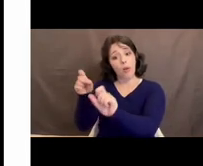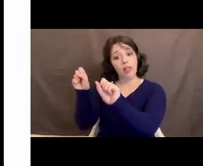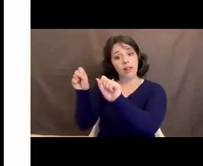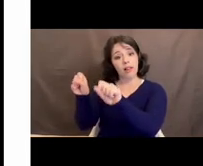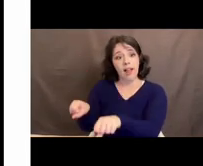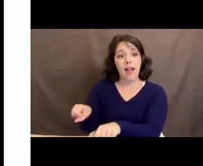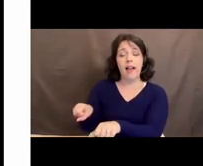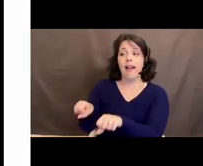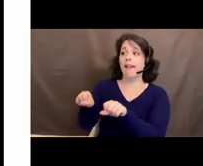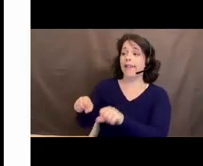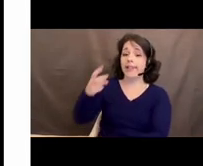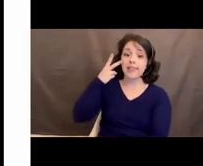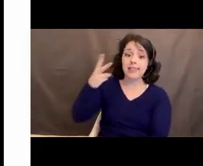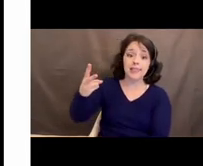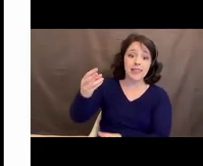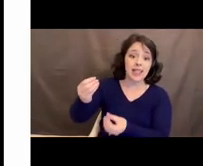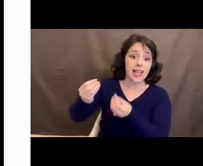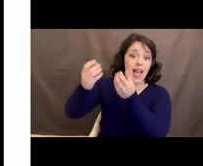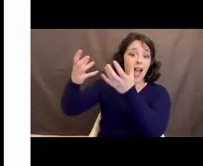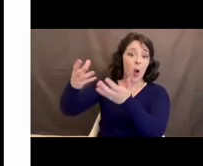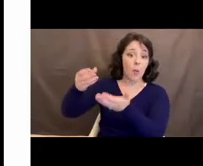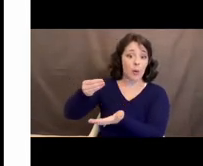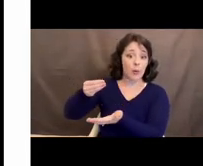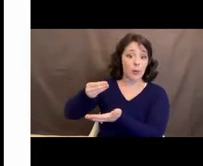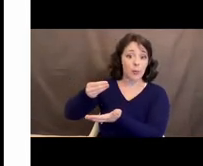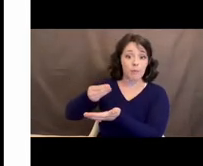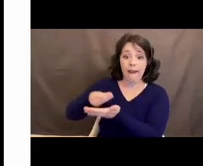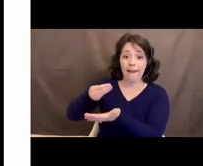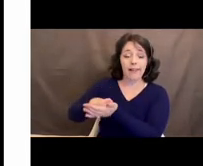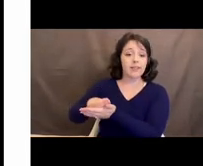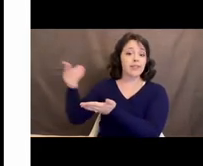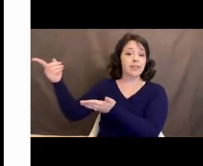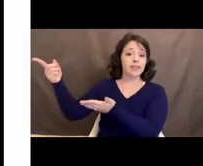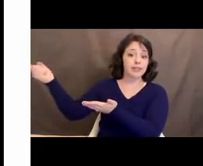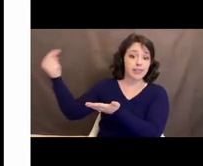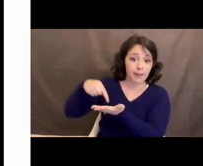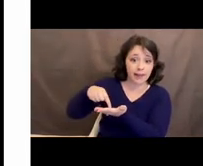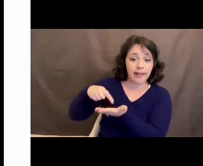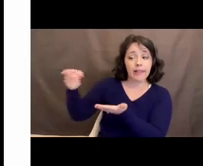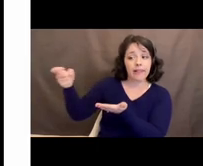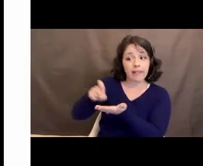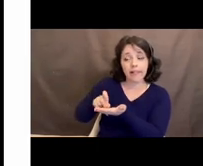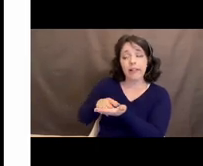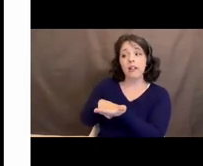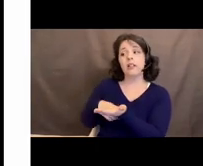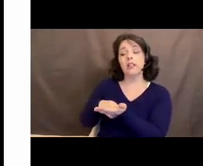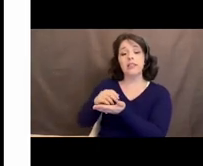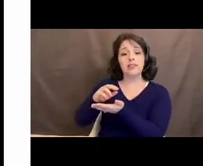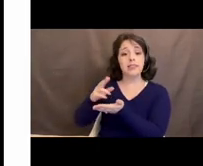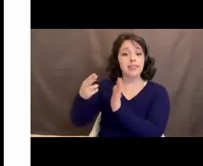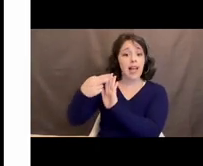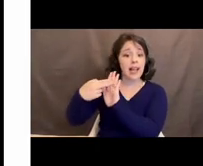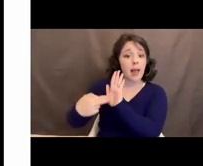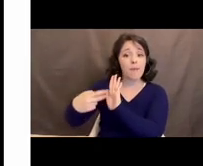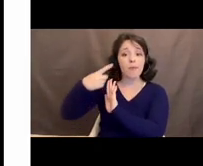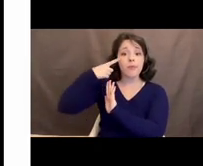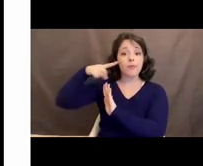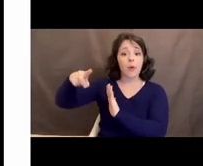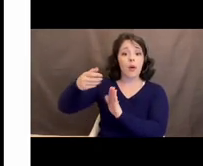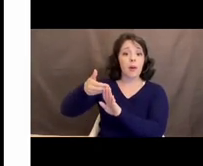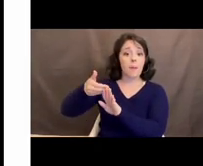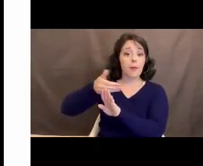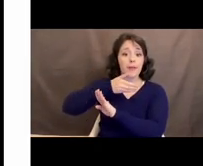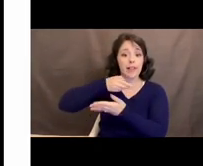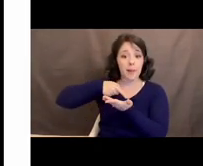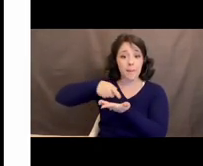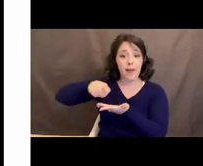in, normal contributions or able to work contributions. You can sign up for the prepaid card, etc. It's all right here. But